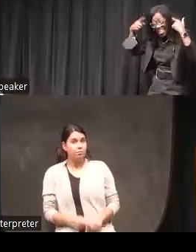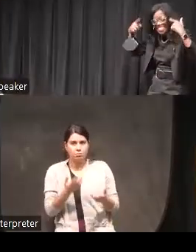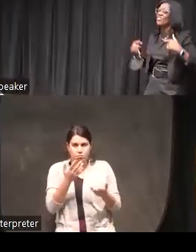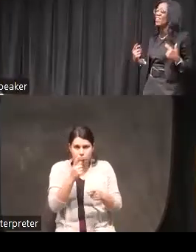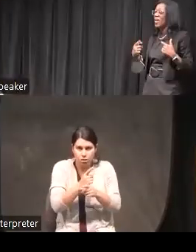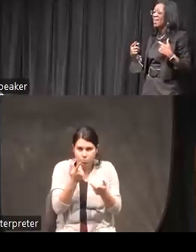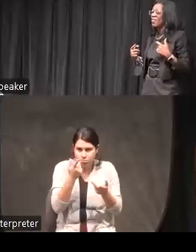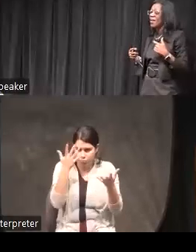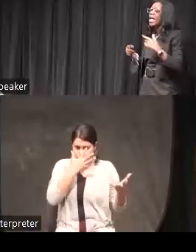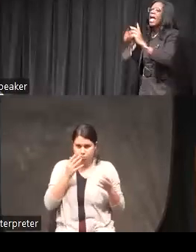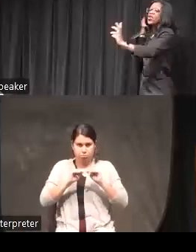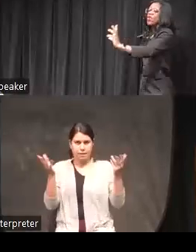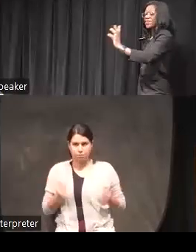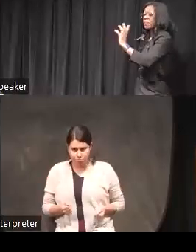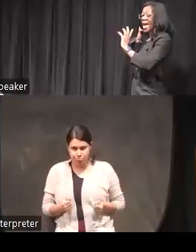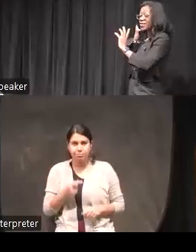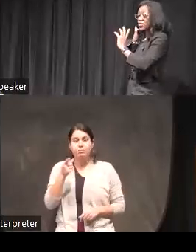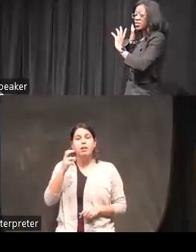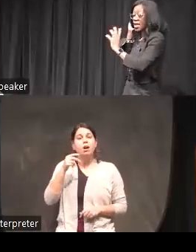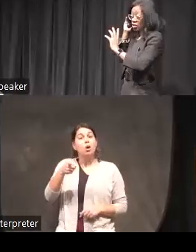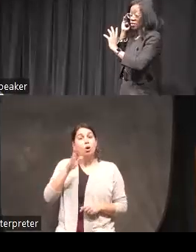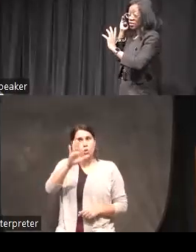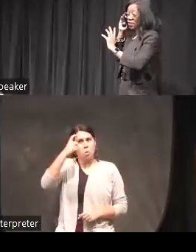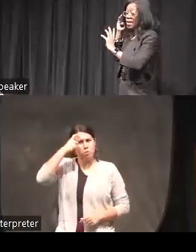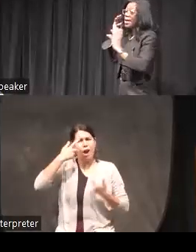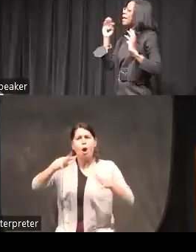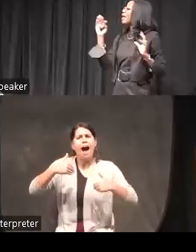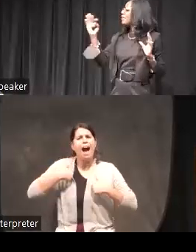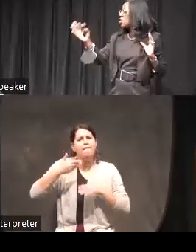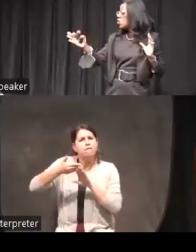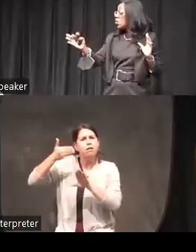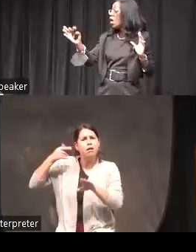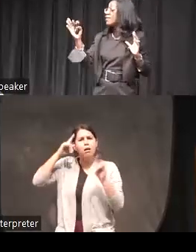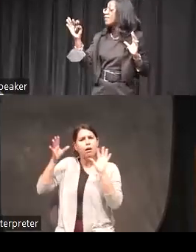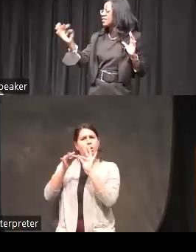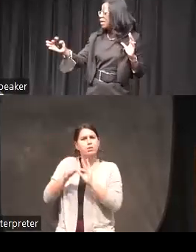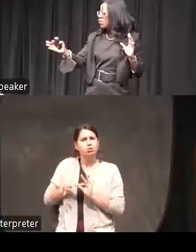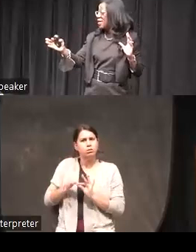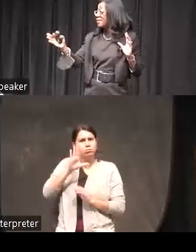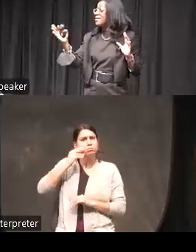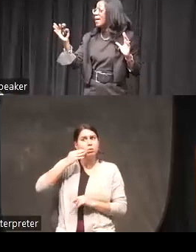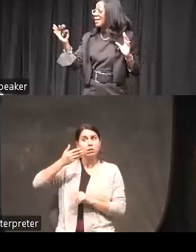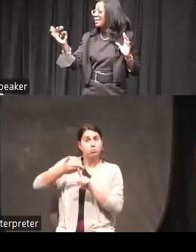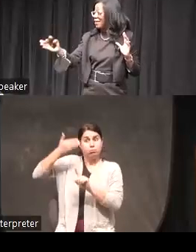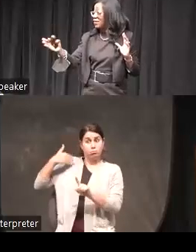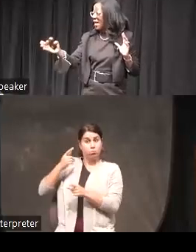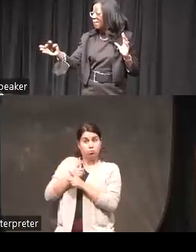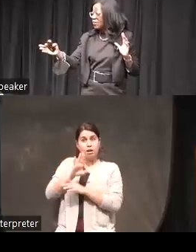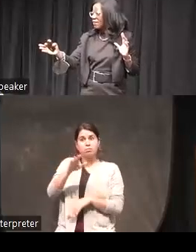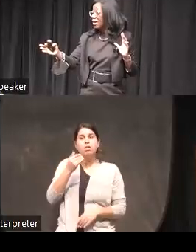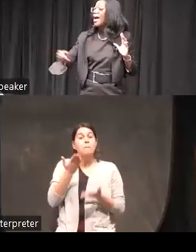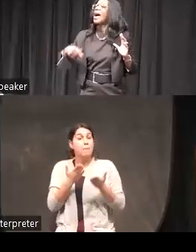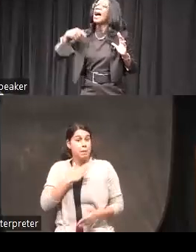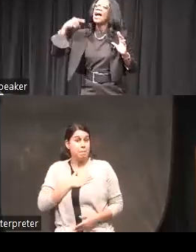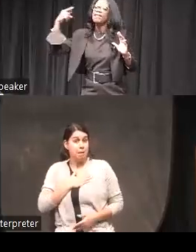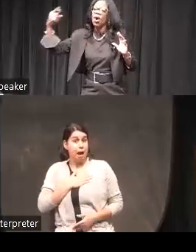you get that right away, right? And you have some past associations, right? If you are the same race as my Lyft cab